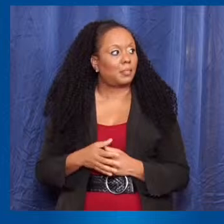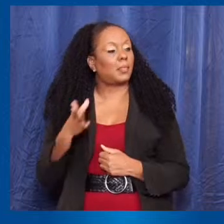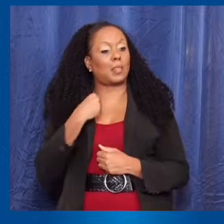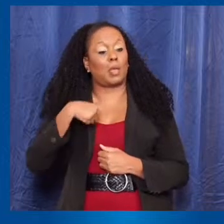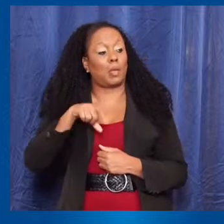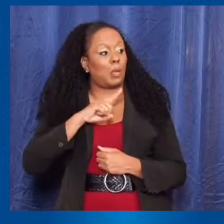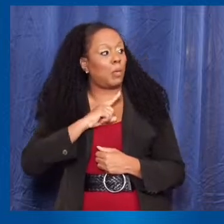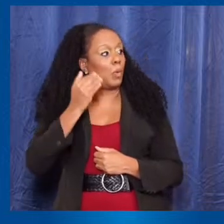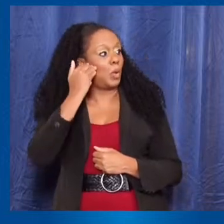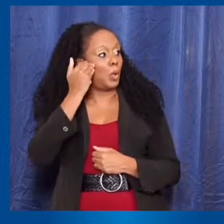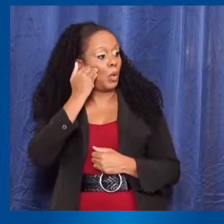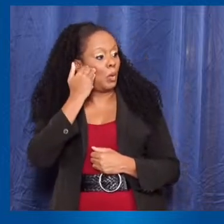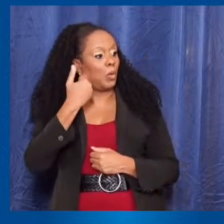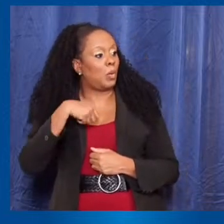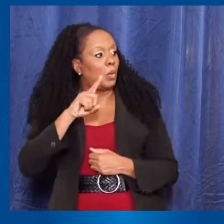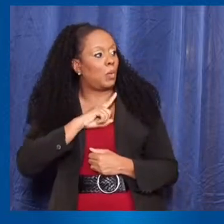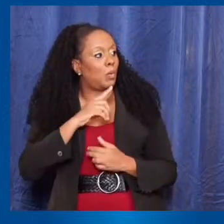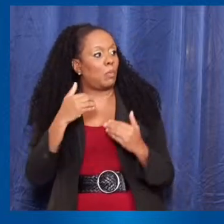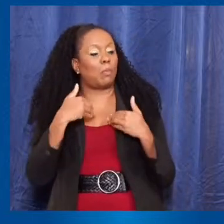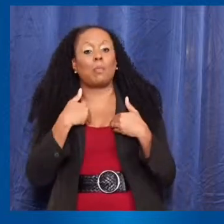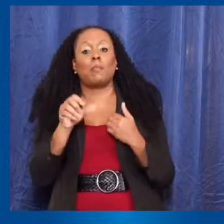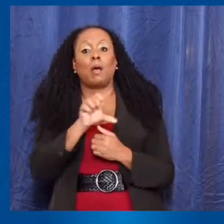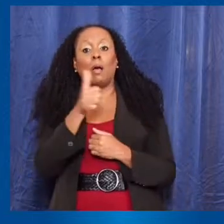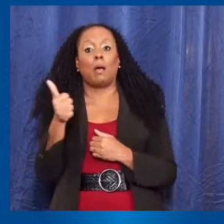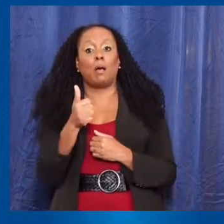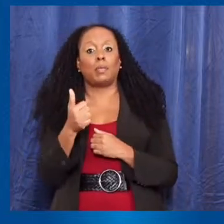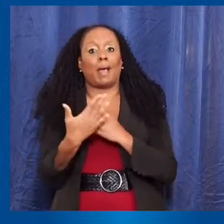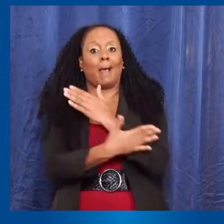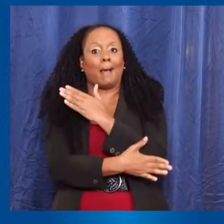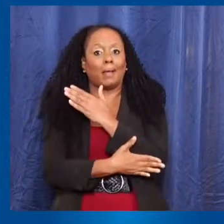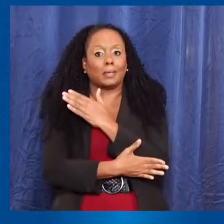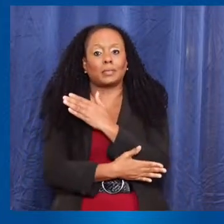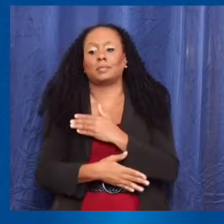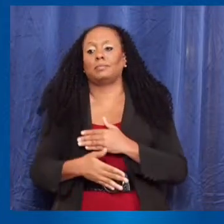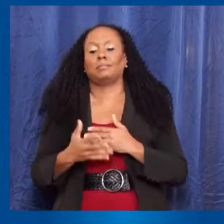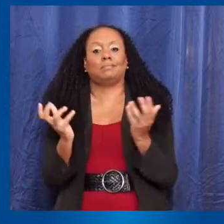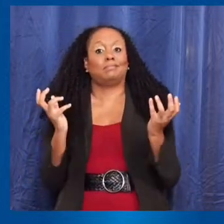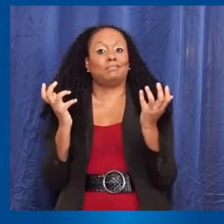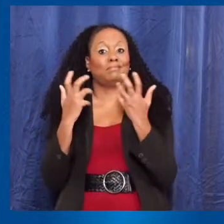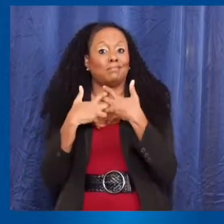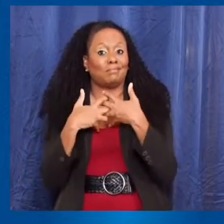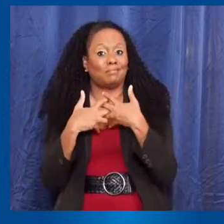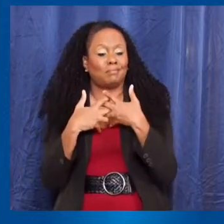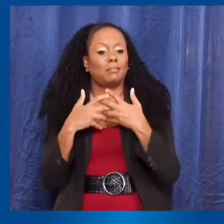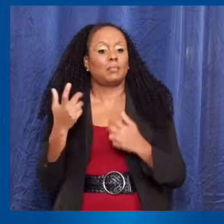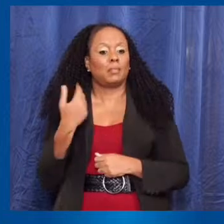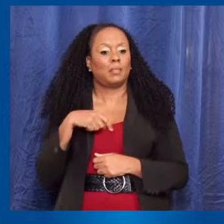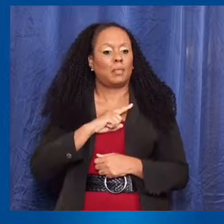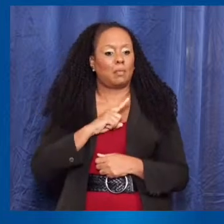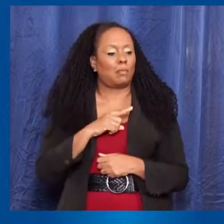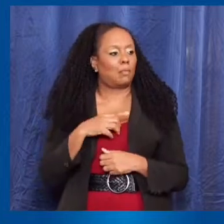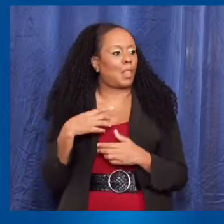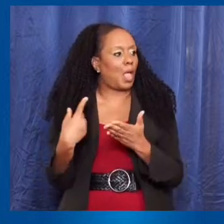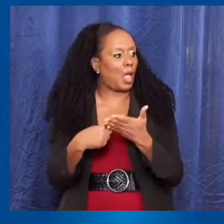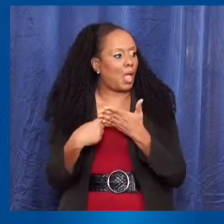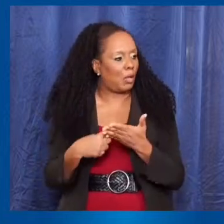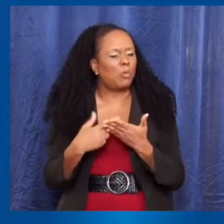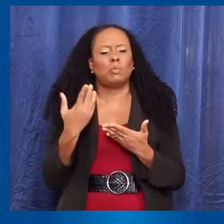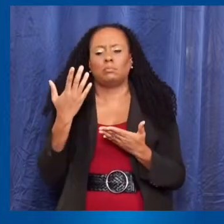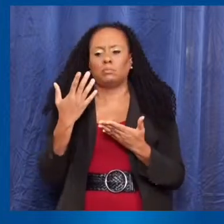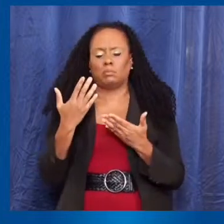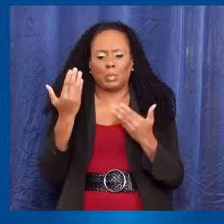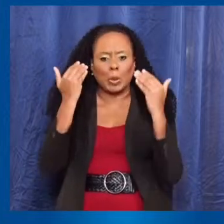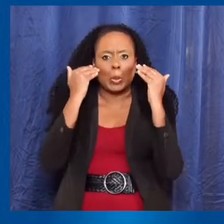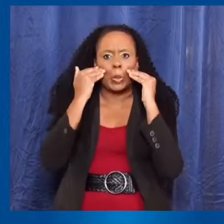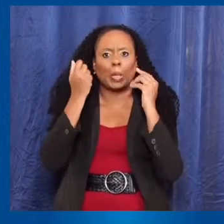coordination, of course, with other member states and other partners, we have also started to address financial challenges.